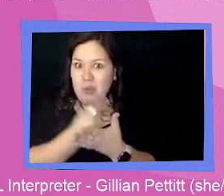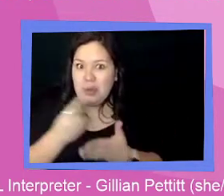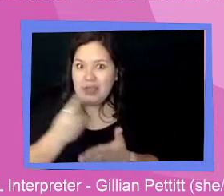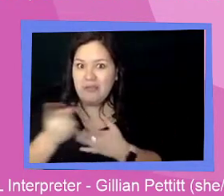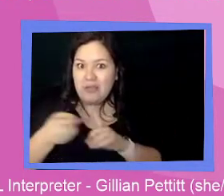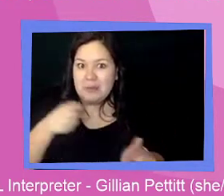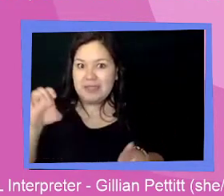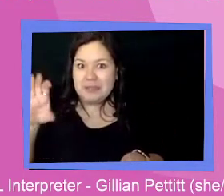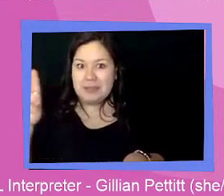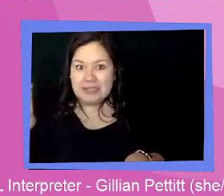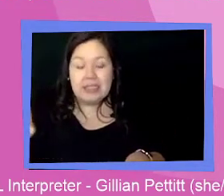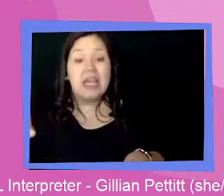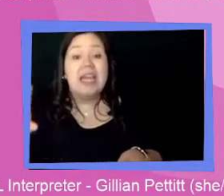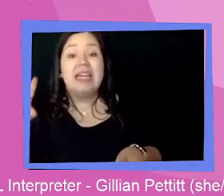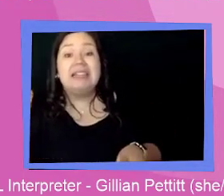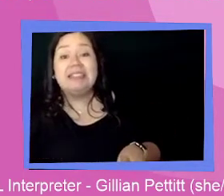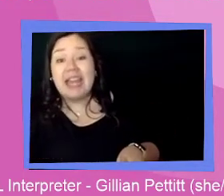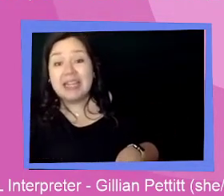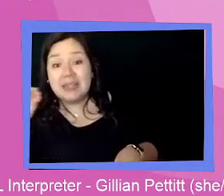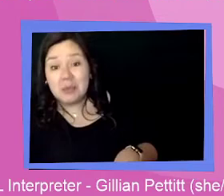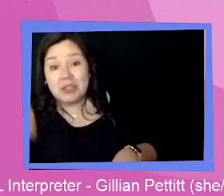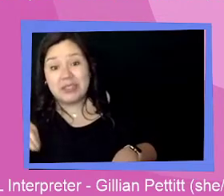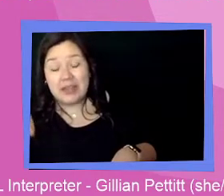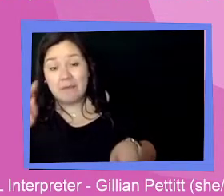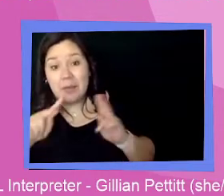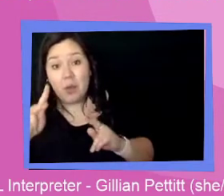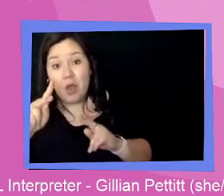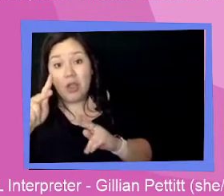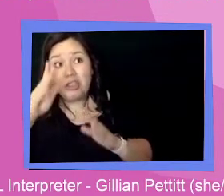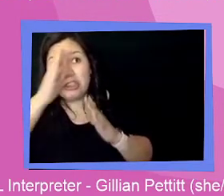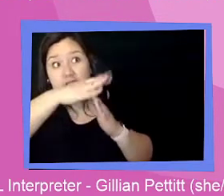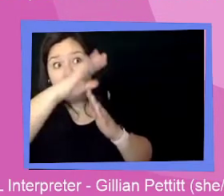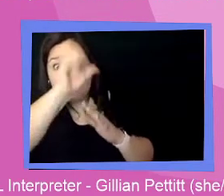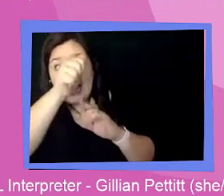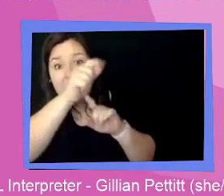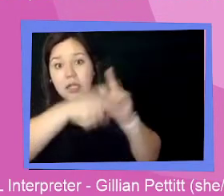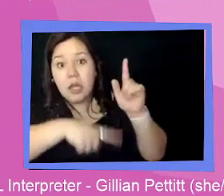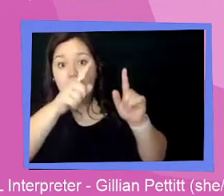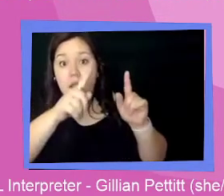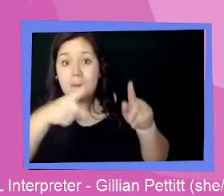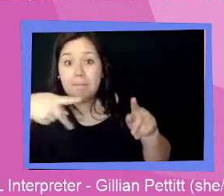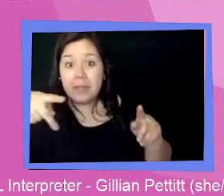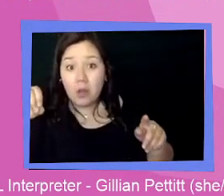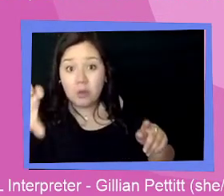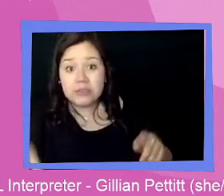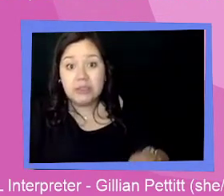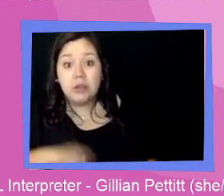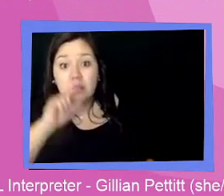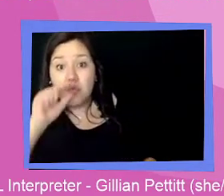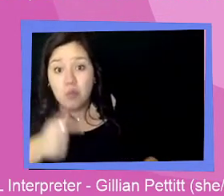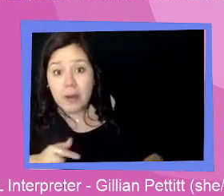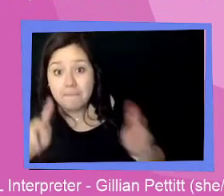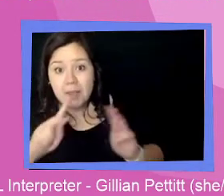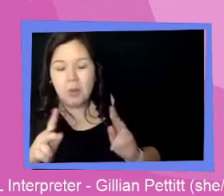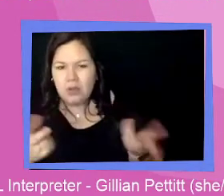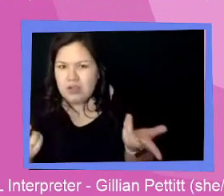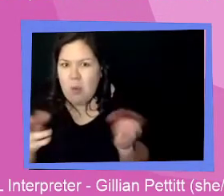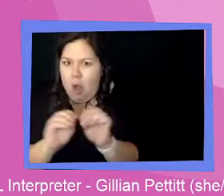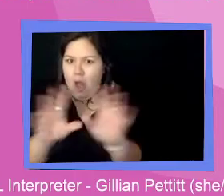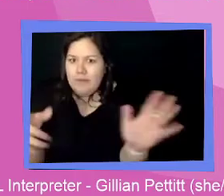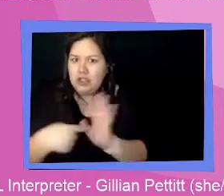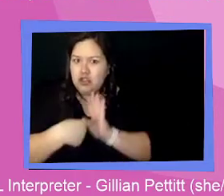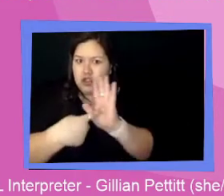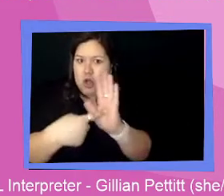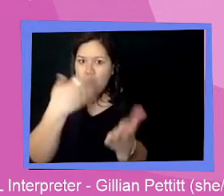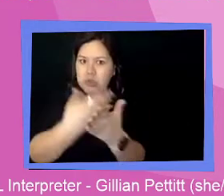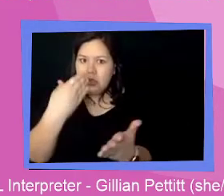90% of the people on the top 10 are people of color or queer people. It's clearly that the community out there, the mainstream